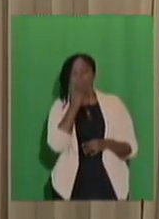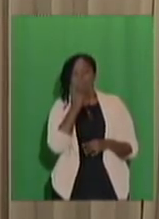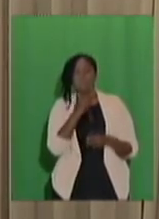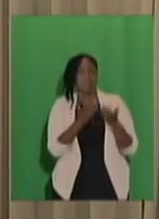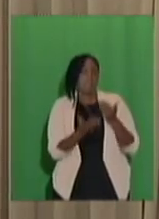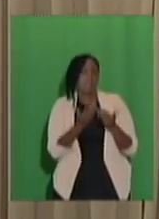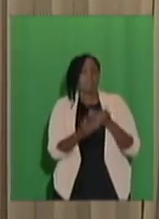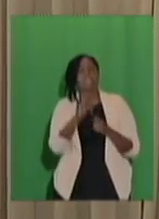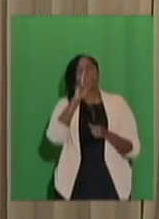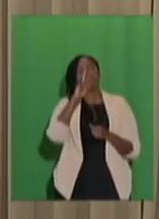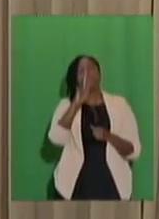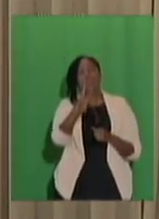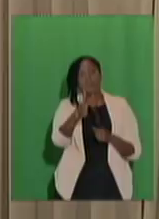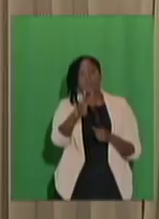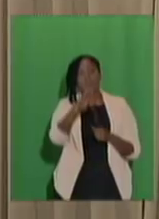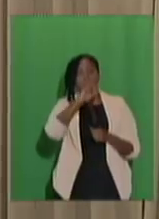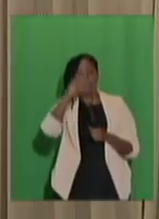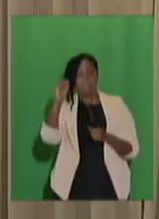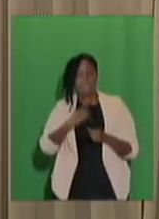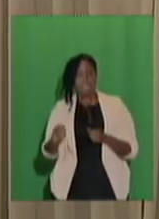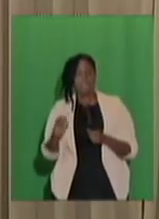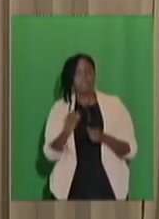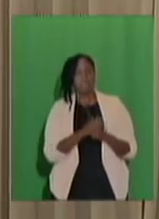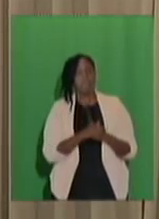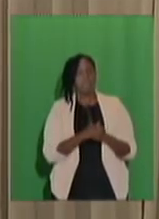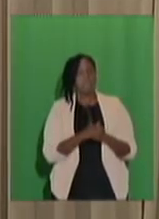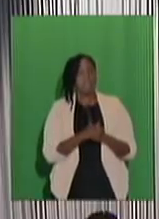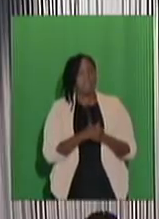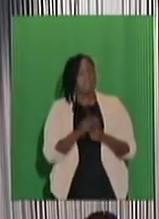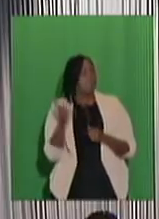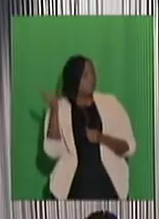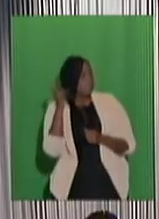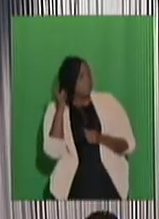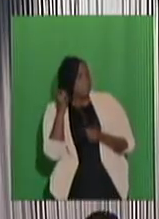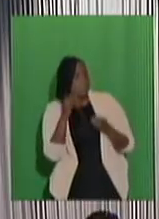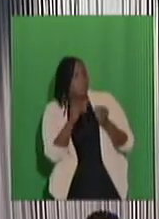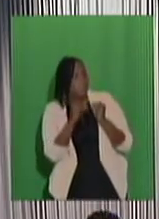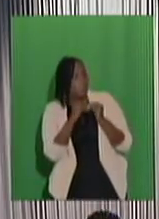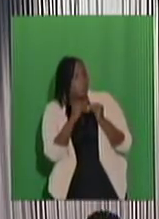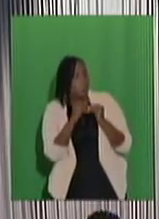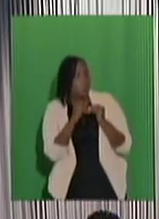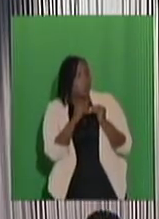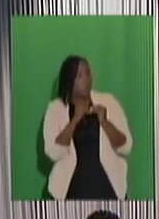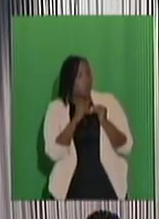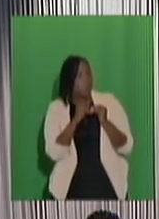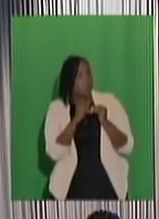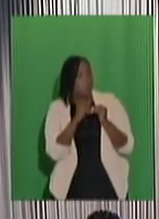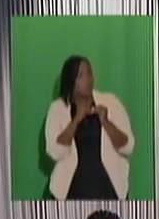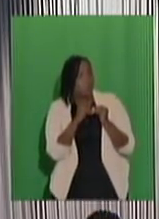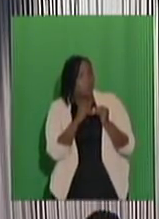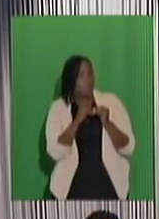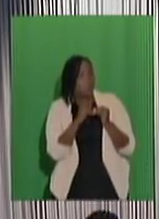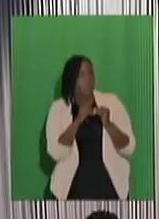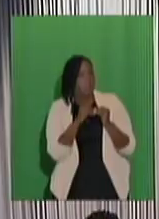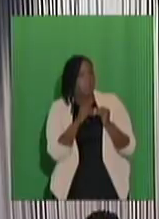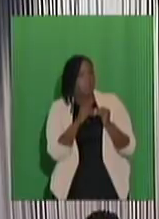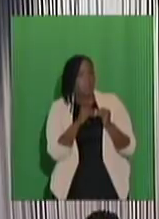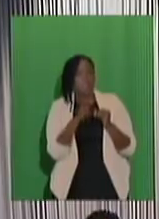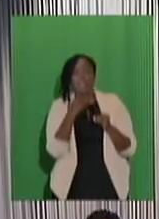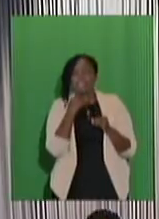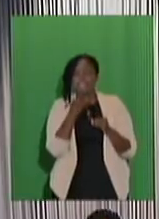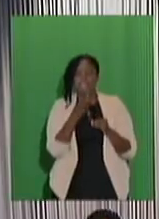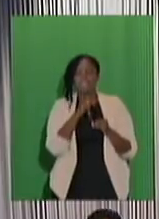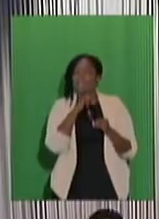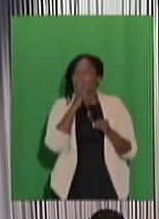2%. Oh, you wanted to say something? Go ahead. You say first. I'm not taking into consideration the ongoing cases. I'm only